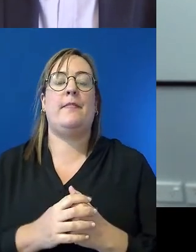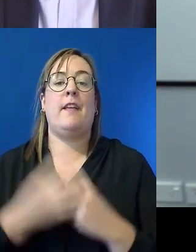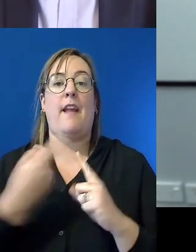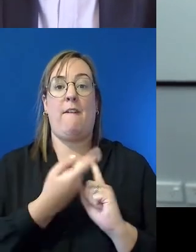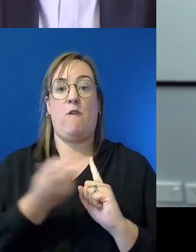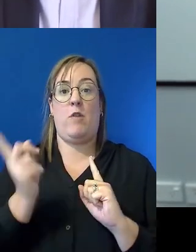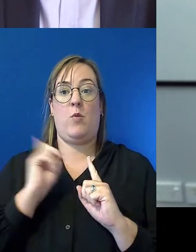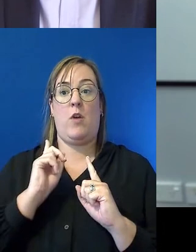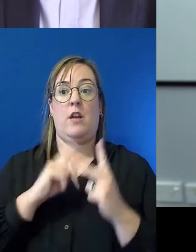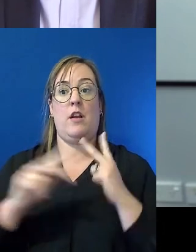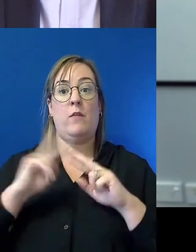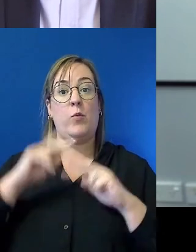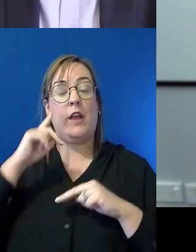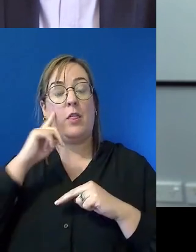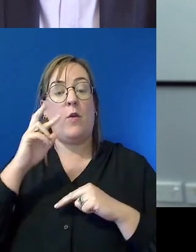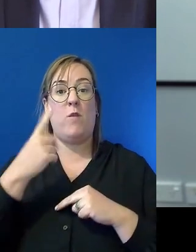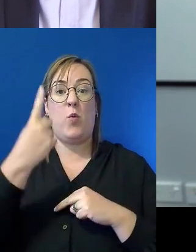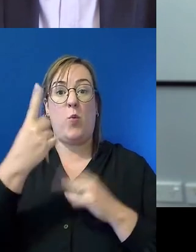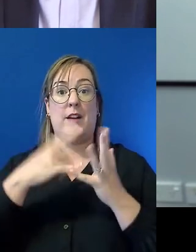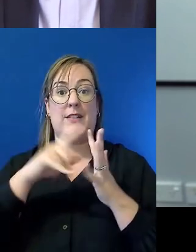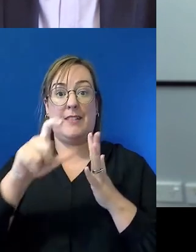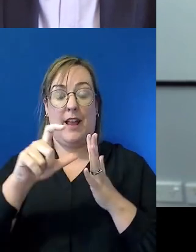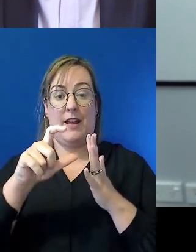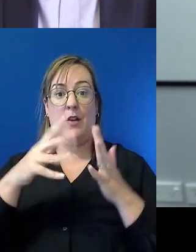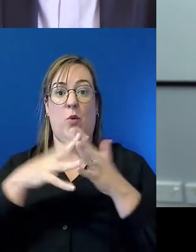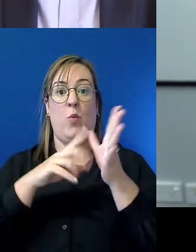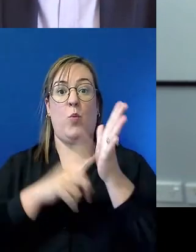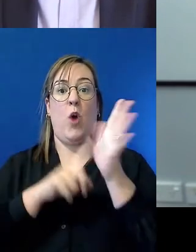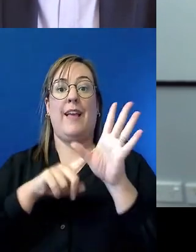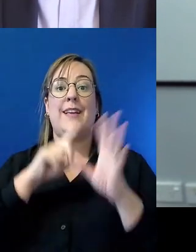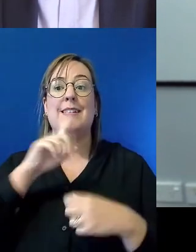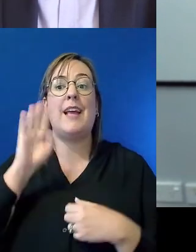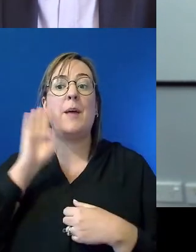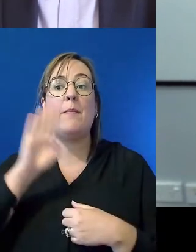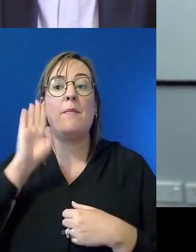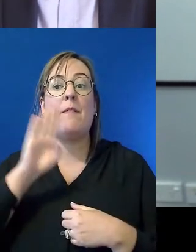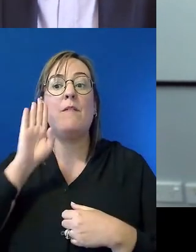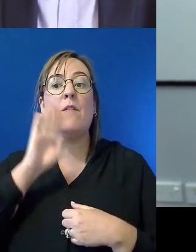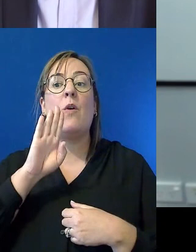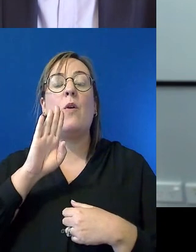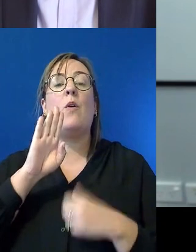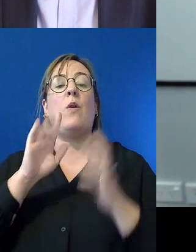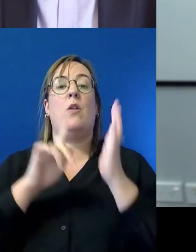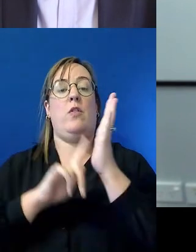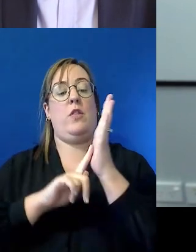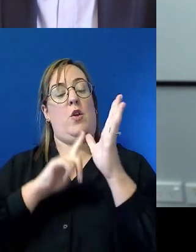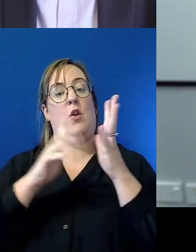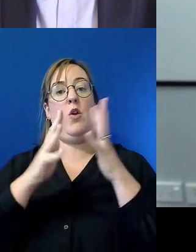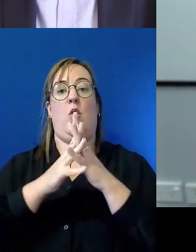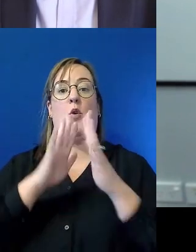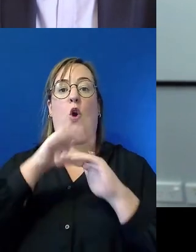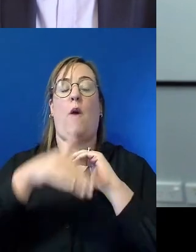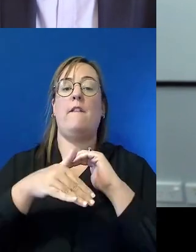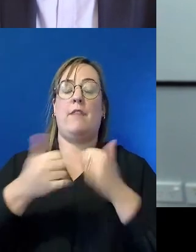and everybody, if we thought about that for a second, Wally mentioned the all of citizenship piece. We all